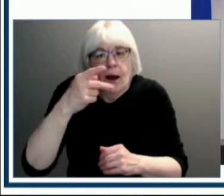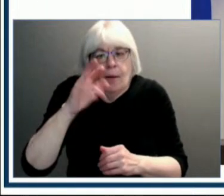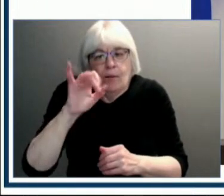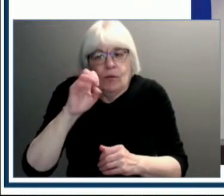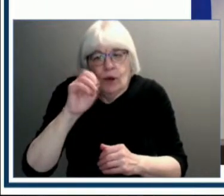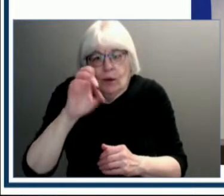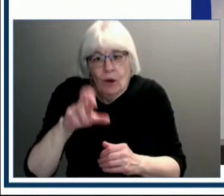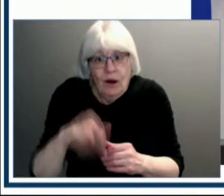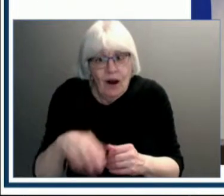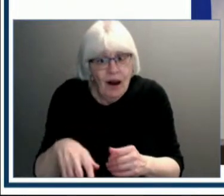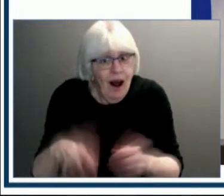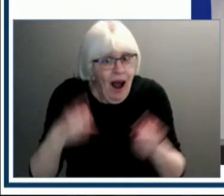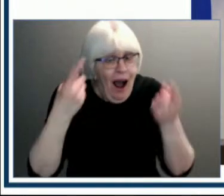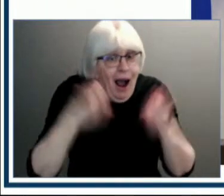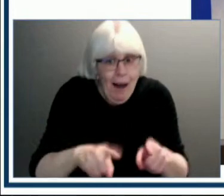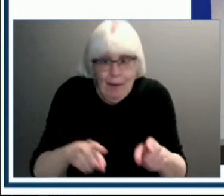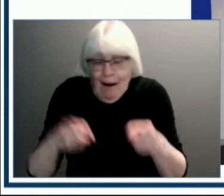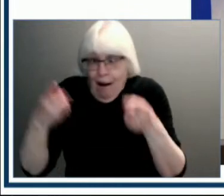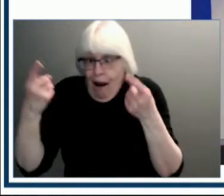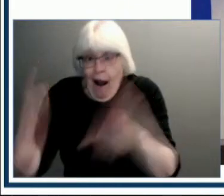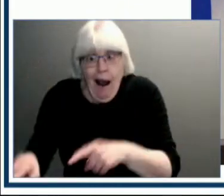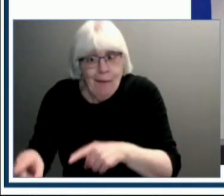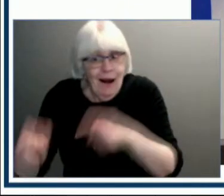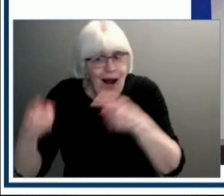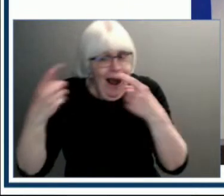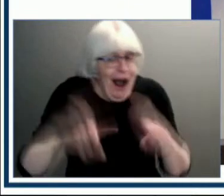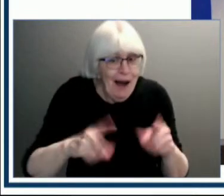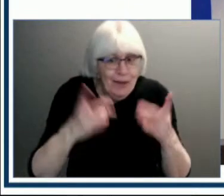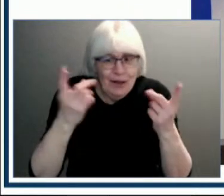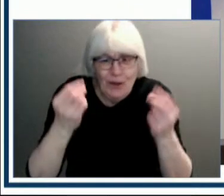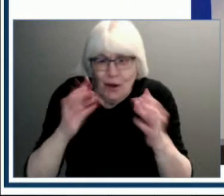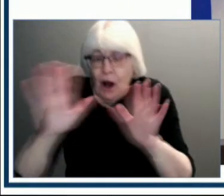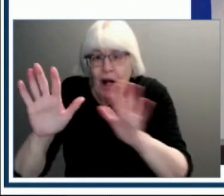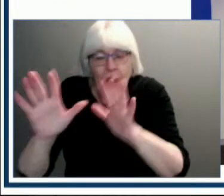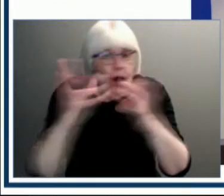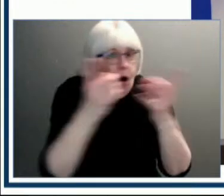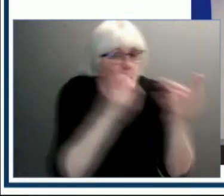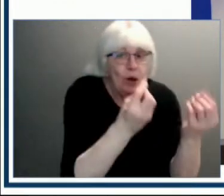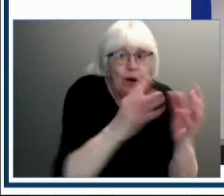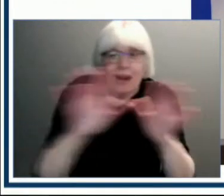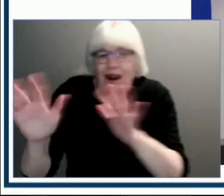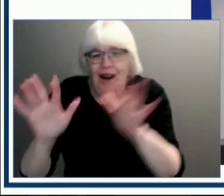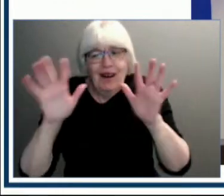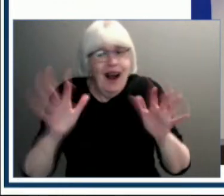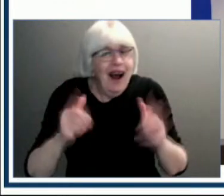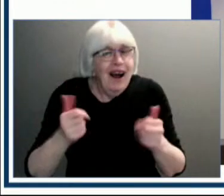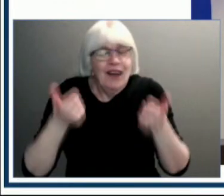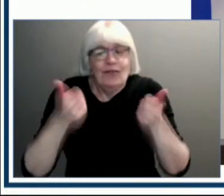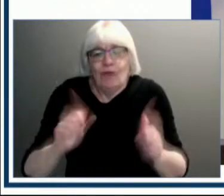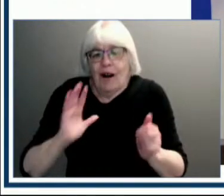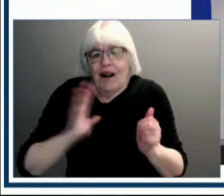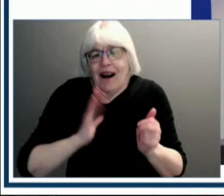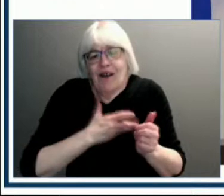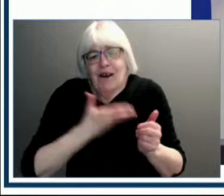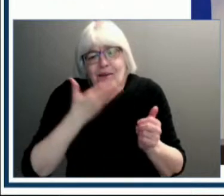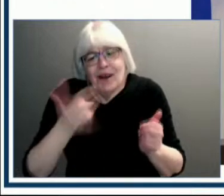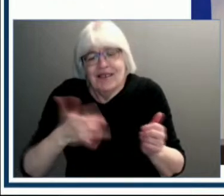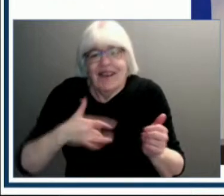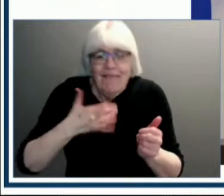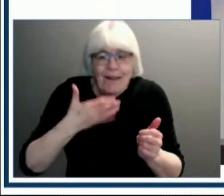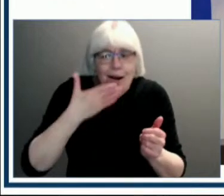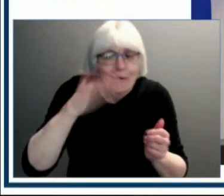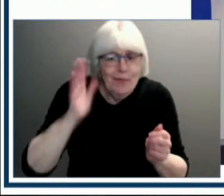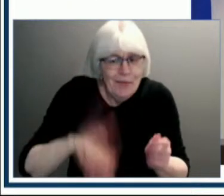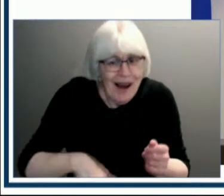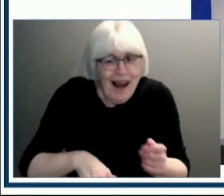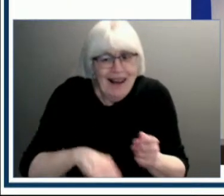as quickly as we can, and I appreciate and I feel sympathy for, the impact on families